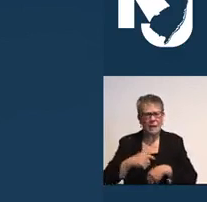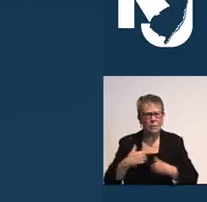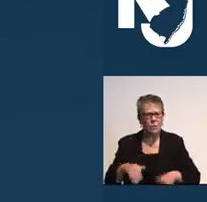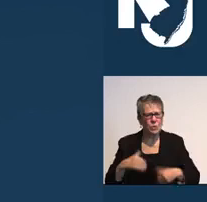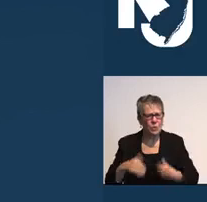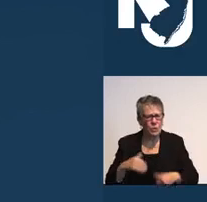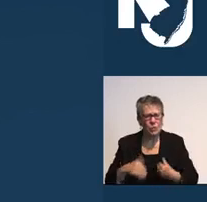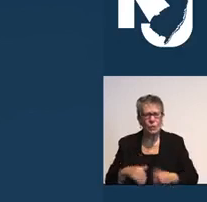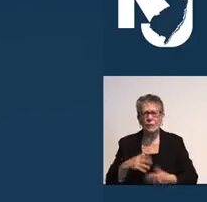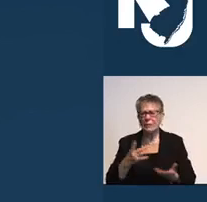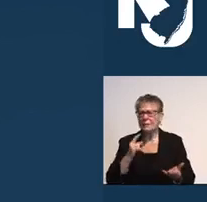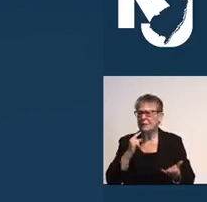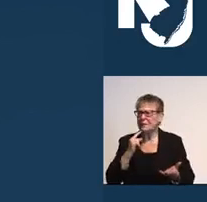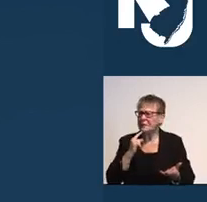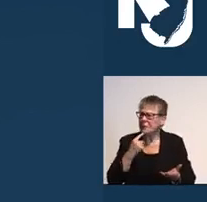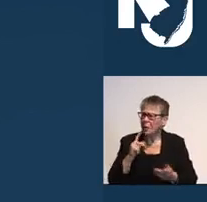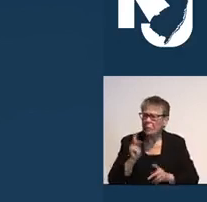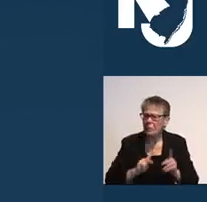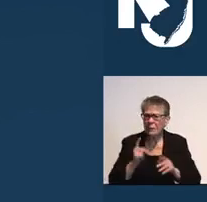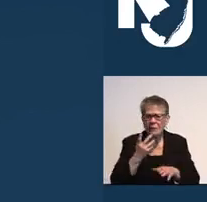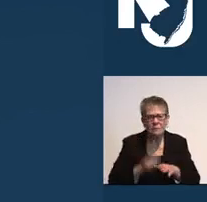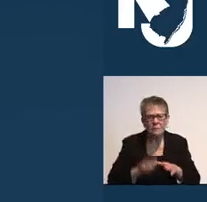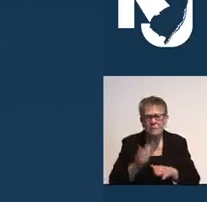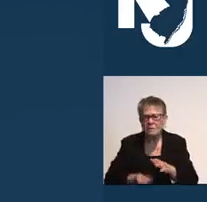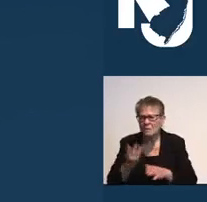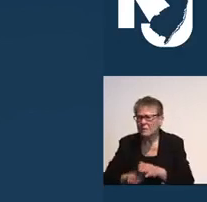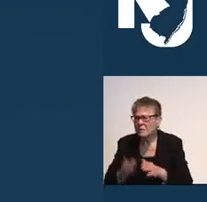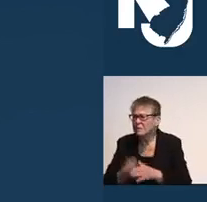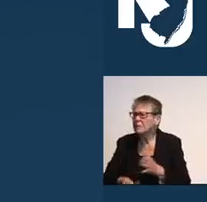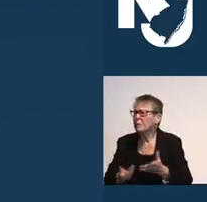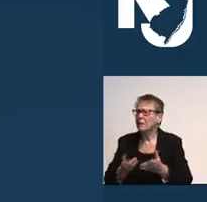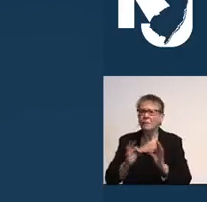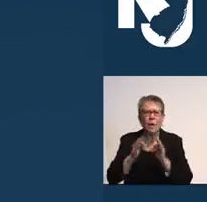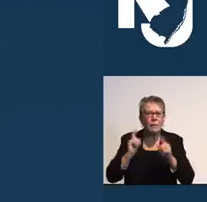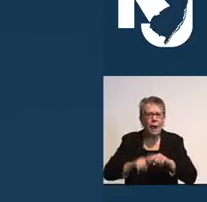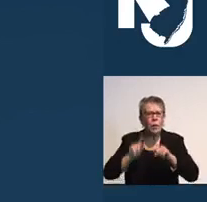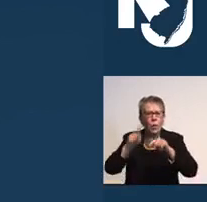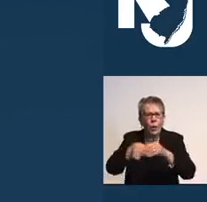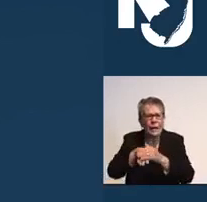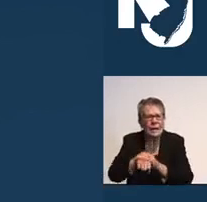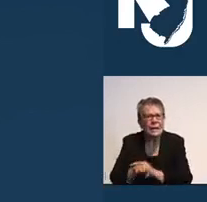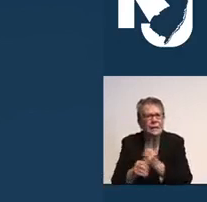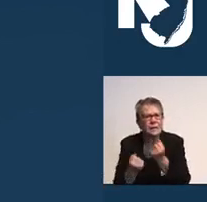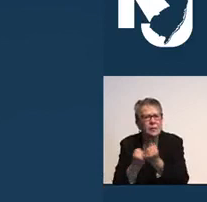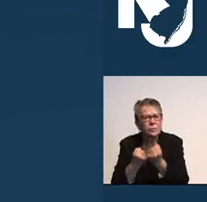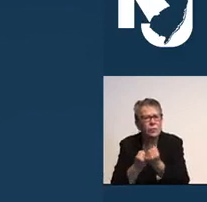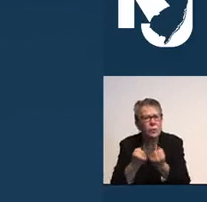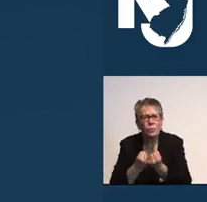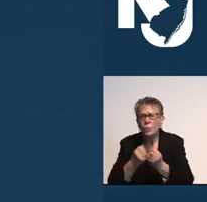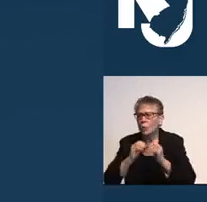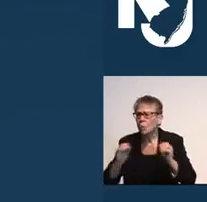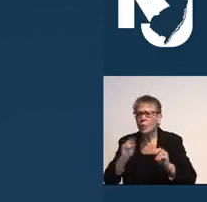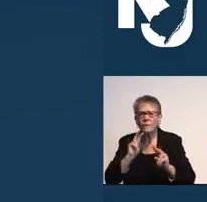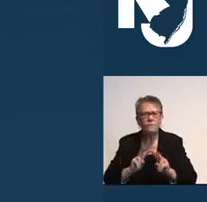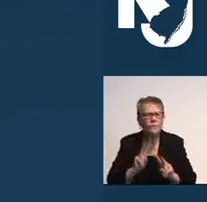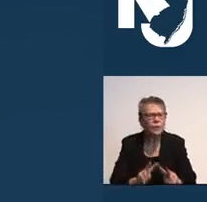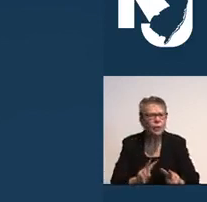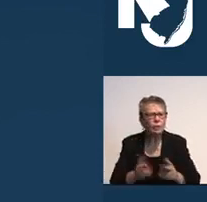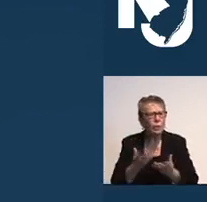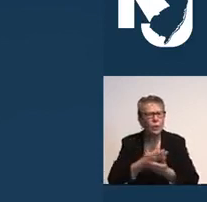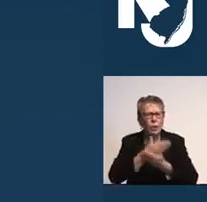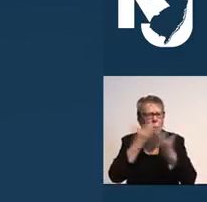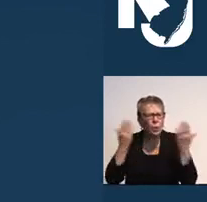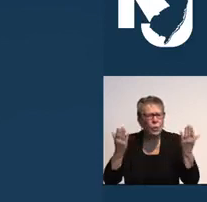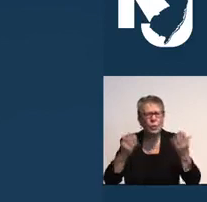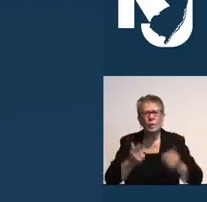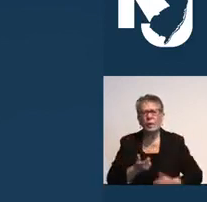being able to be with them at the end, and then not being able to give them a proper send-off. So we thank Ralph for his service to our nation and